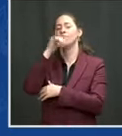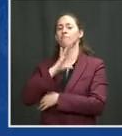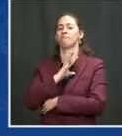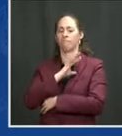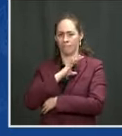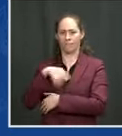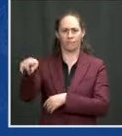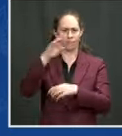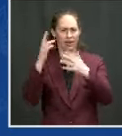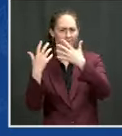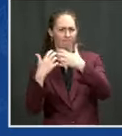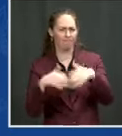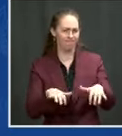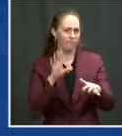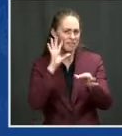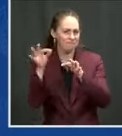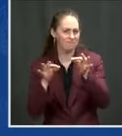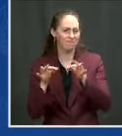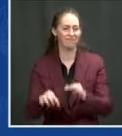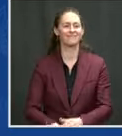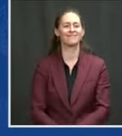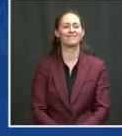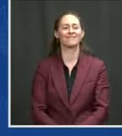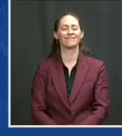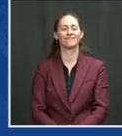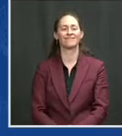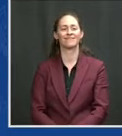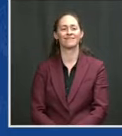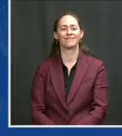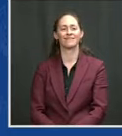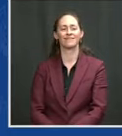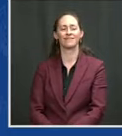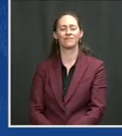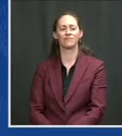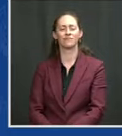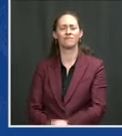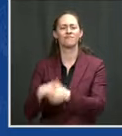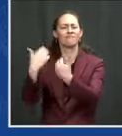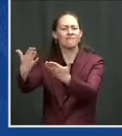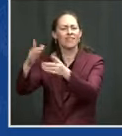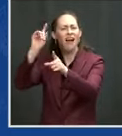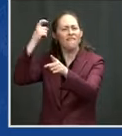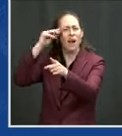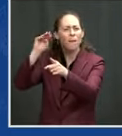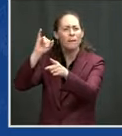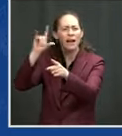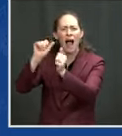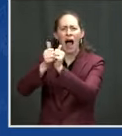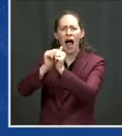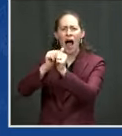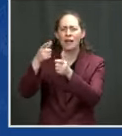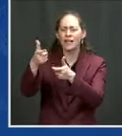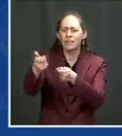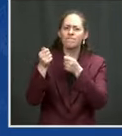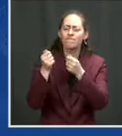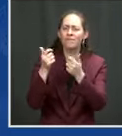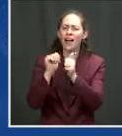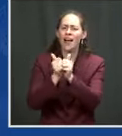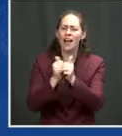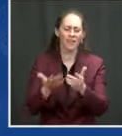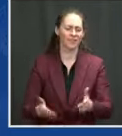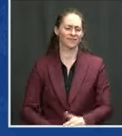how are you reaching out to people and encourage them to get vaccinated and what kind of success you have? Thank you, Mr. President, and